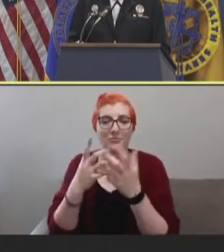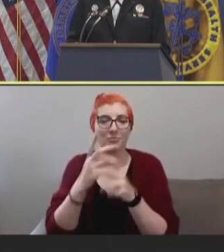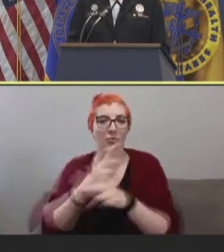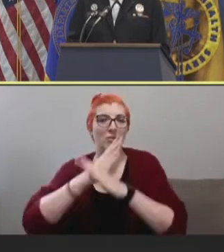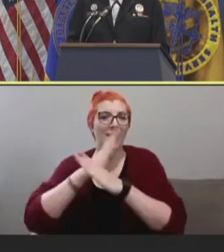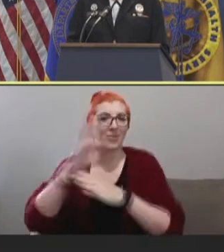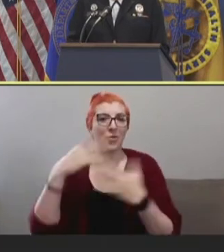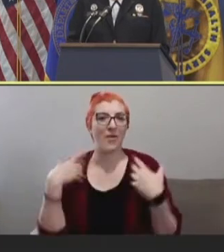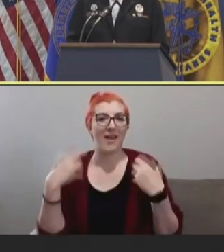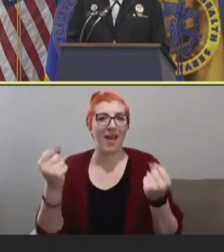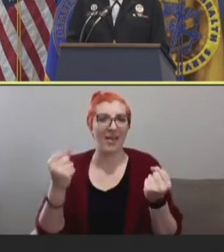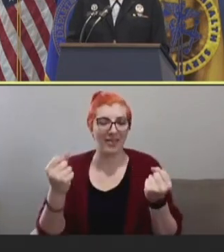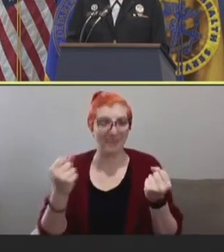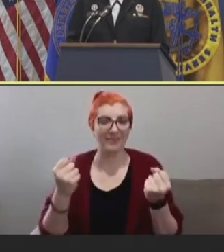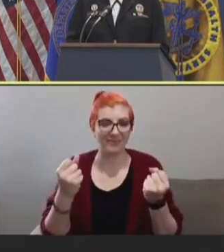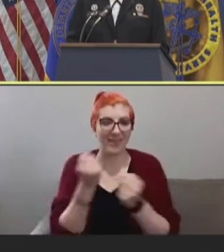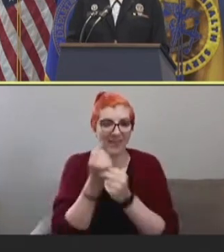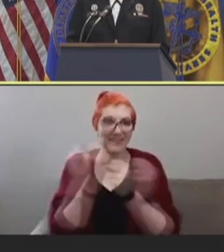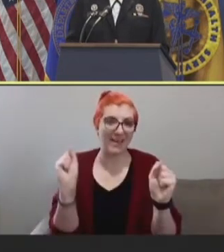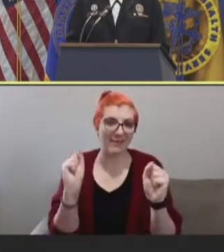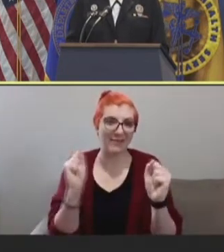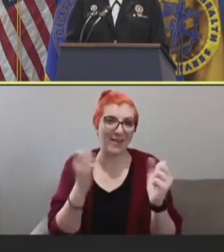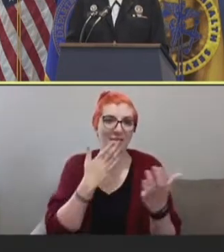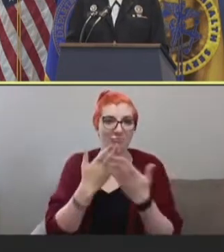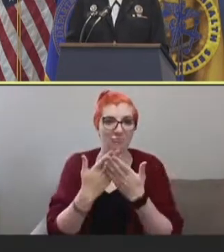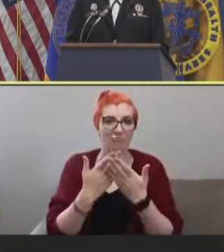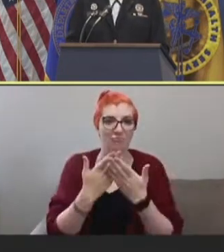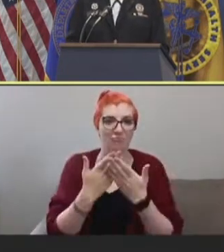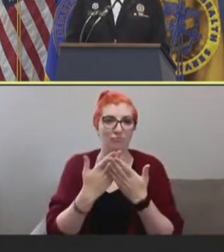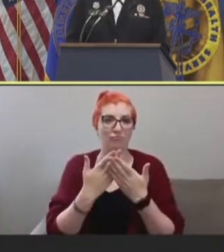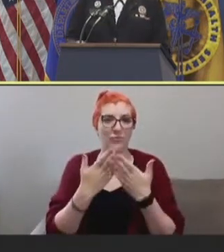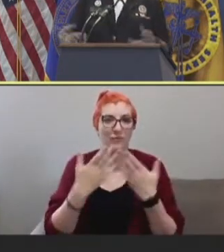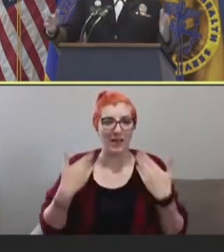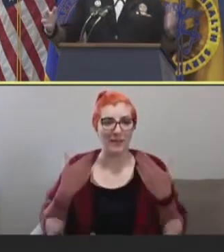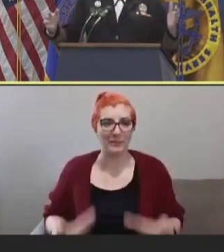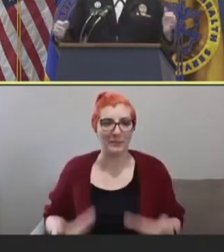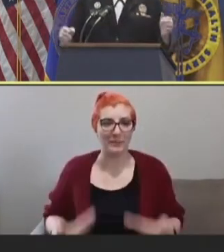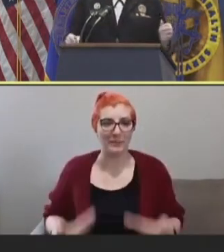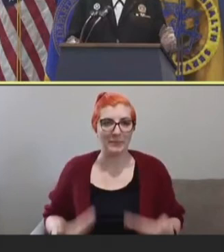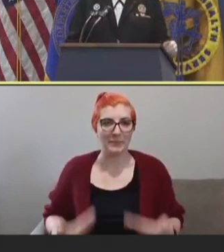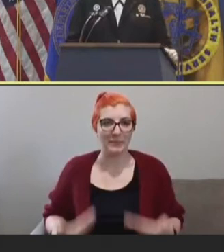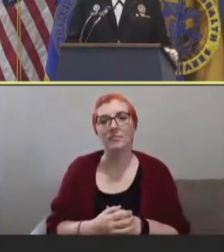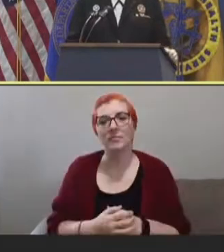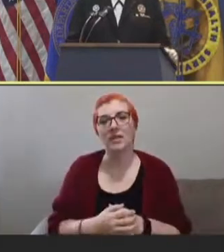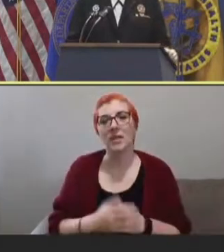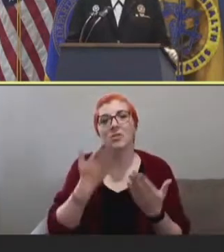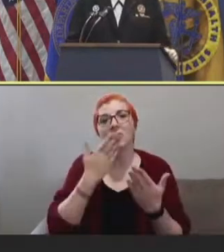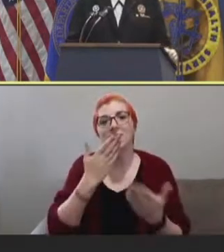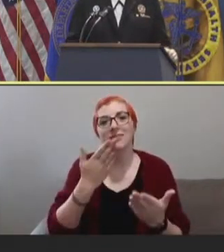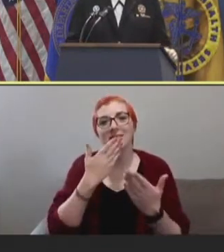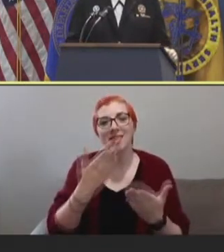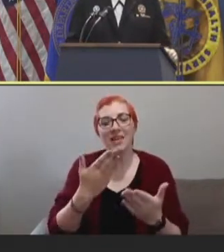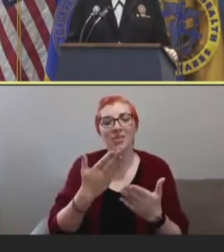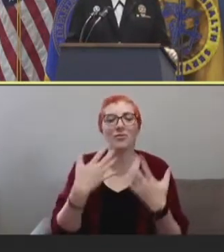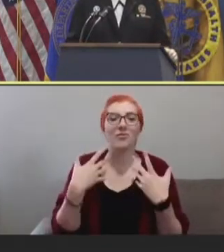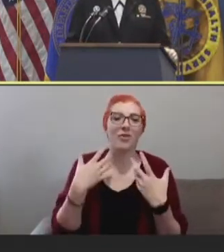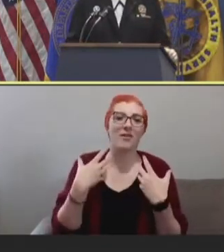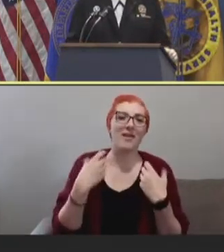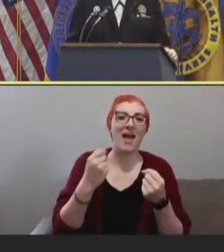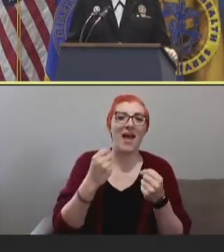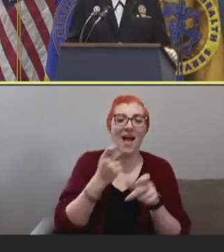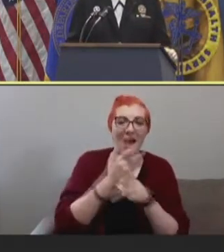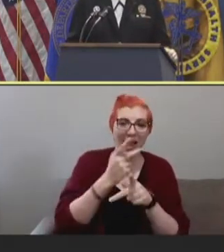future. So we really want to thank all of you, healthcare workers and non-healthcare workers, for all of your fantastic